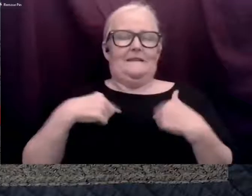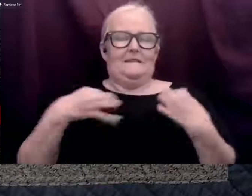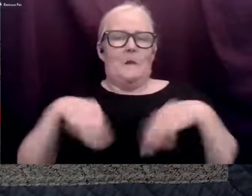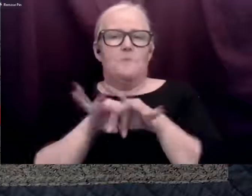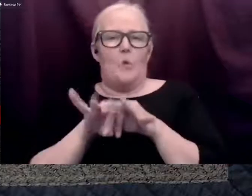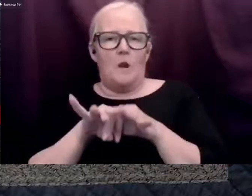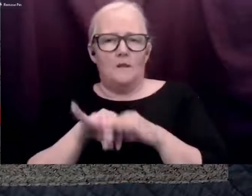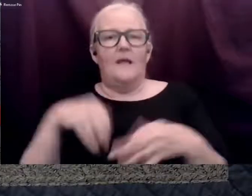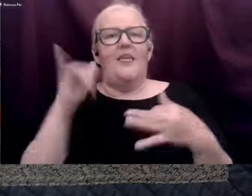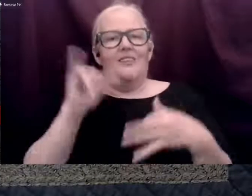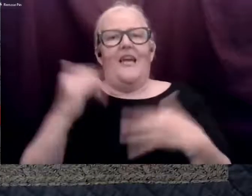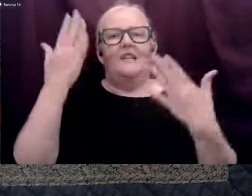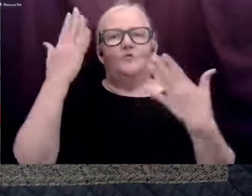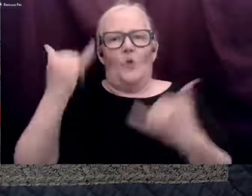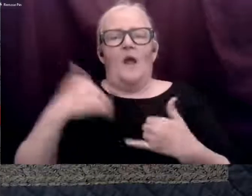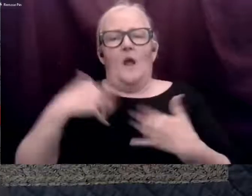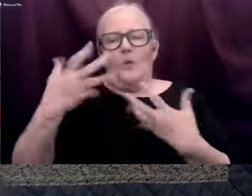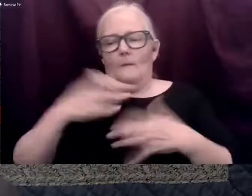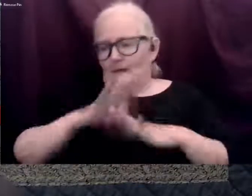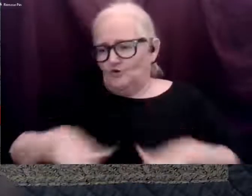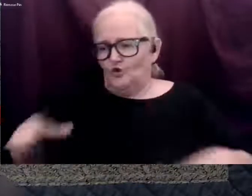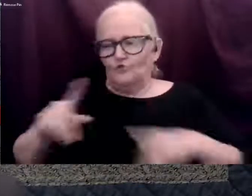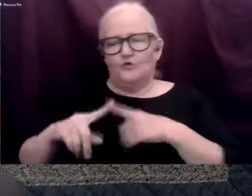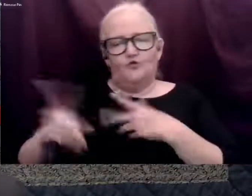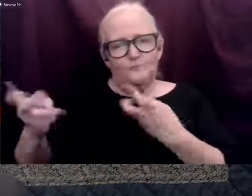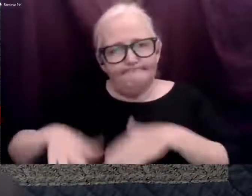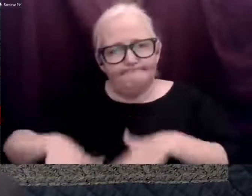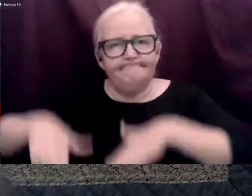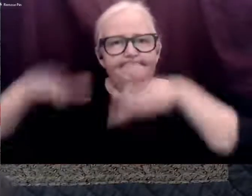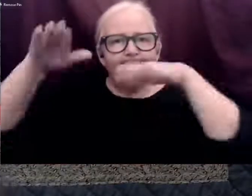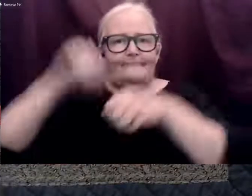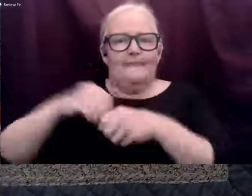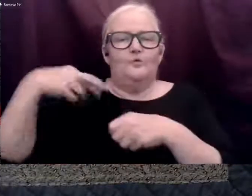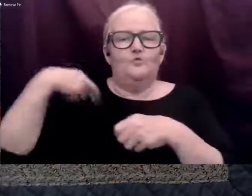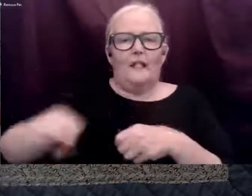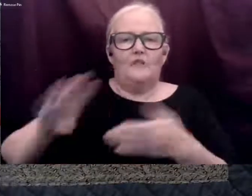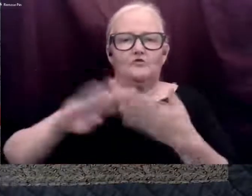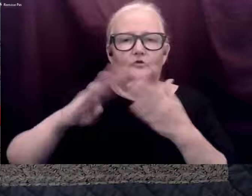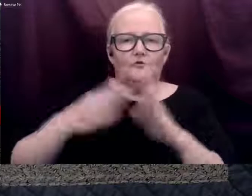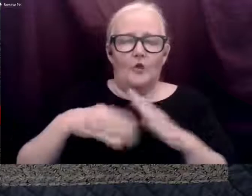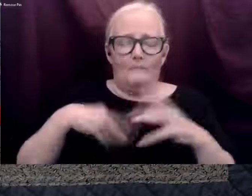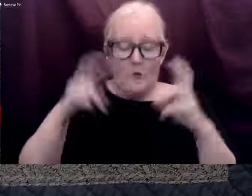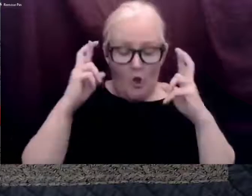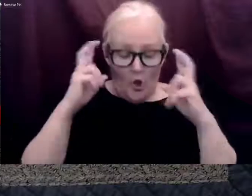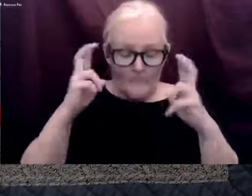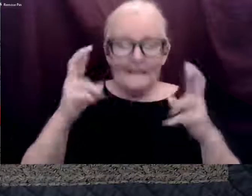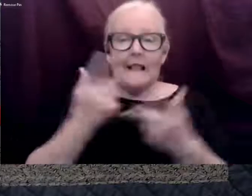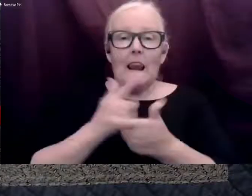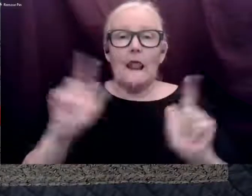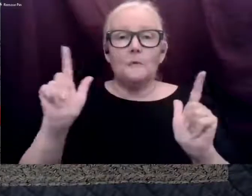community, that make me hope liberal religious community is still around when my babies have their own